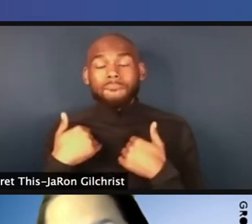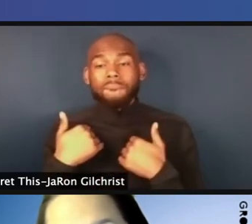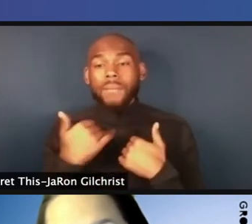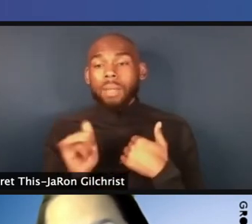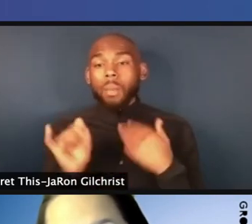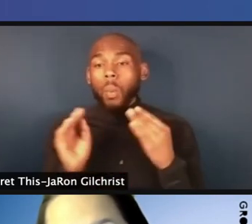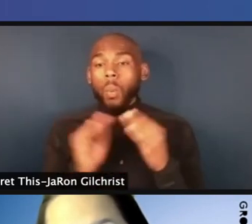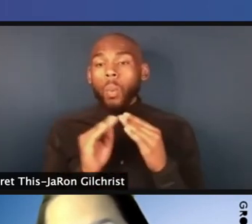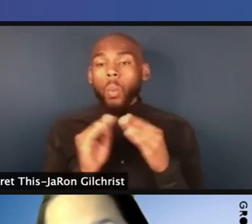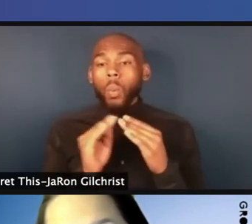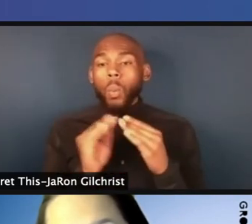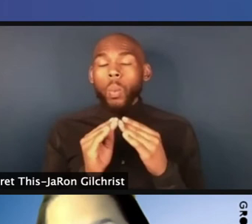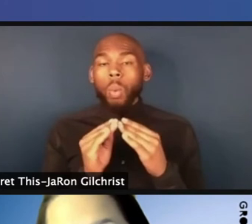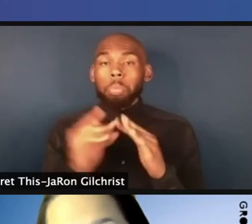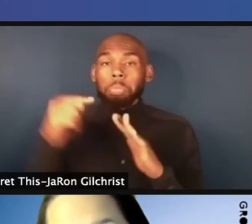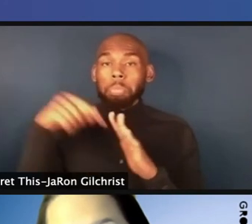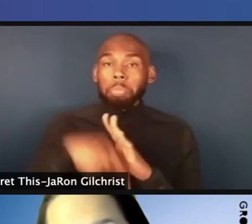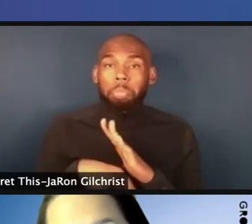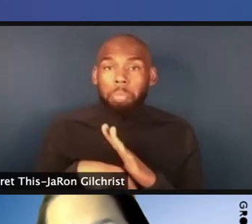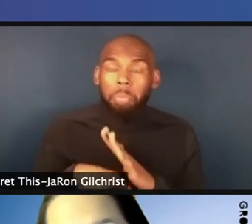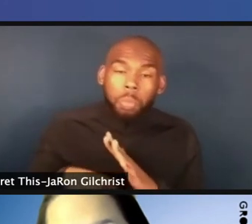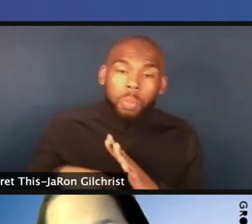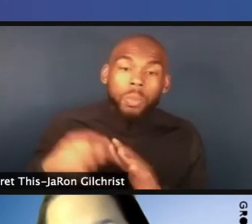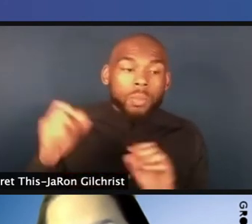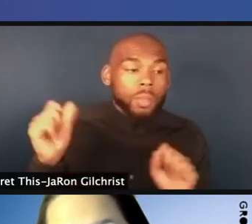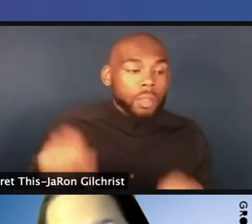You know, you could go even farther and kind of call in